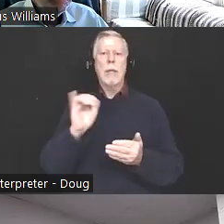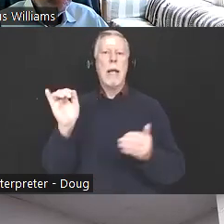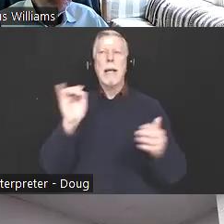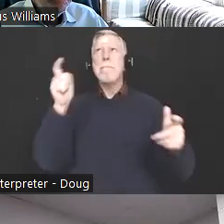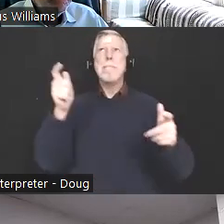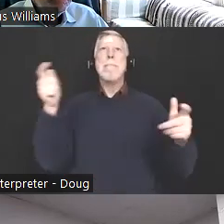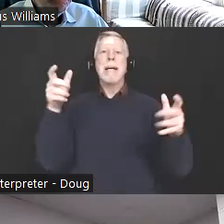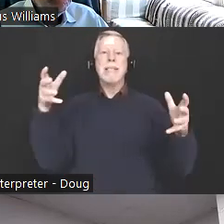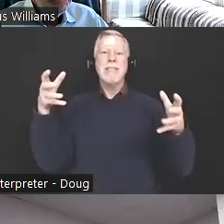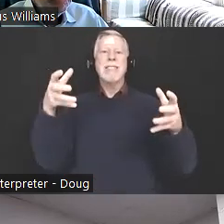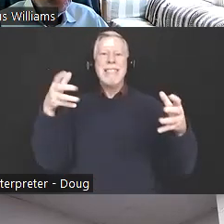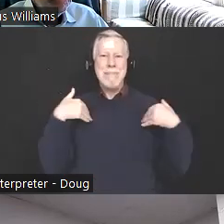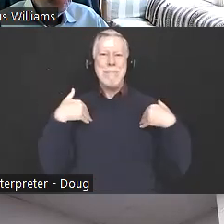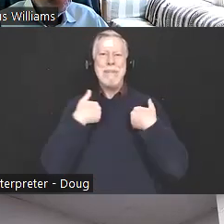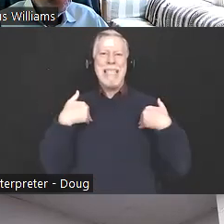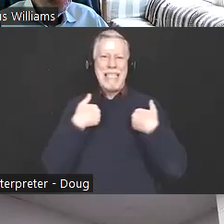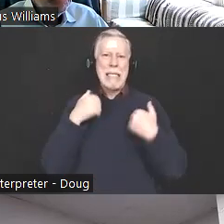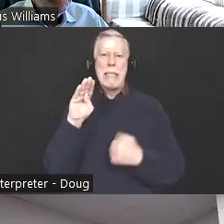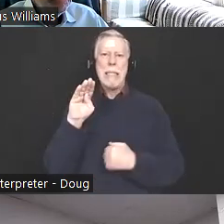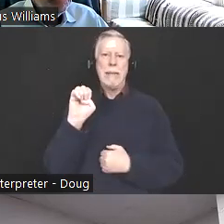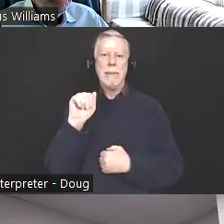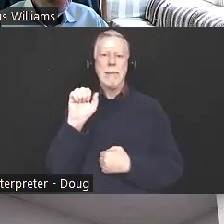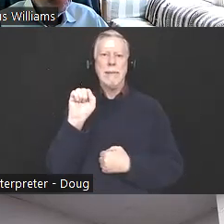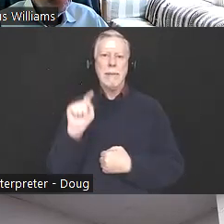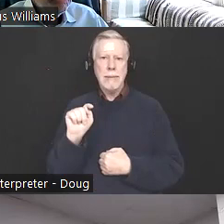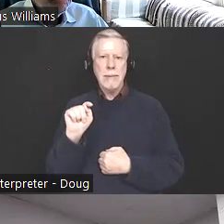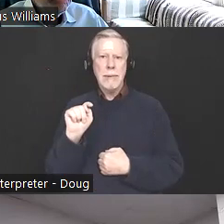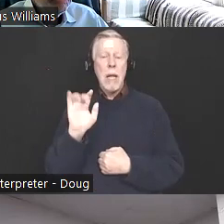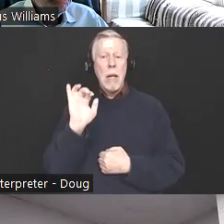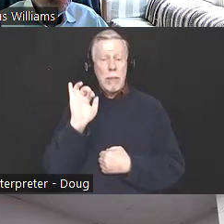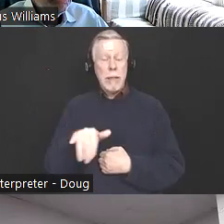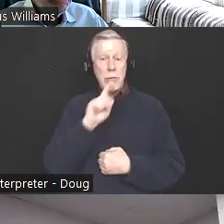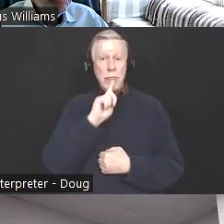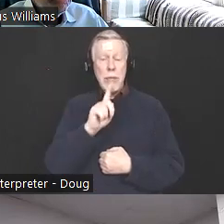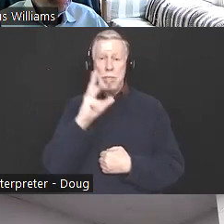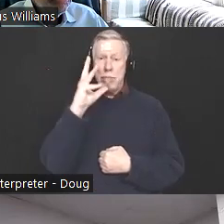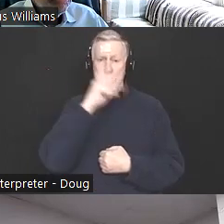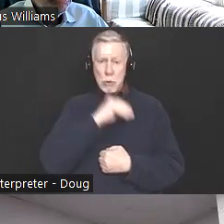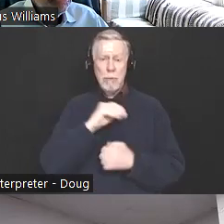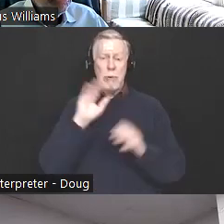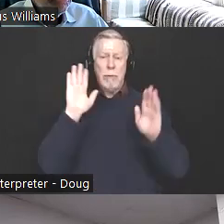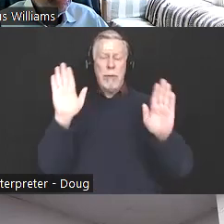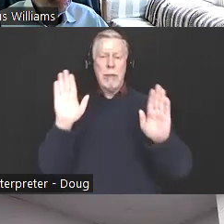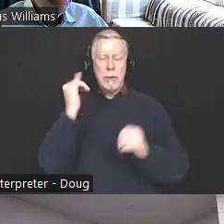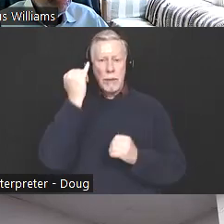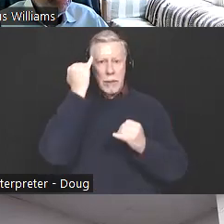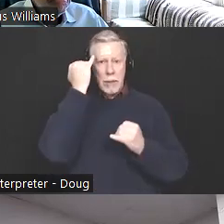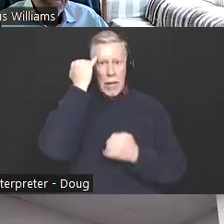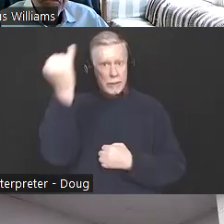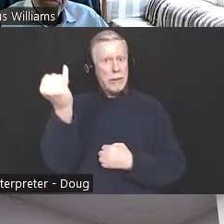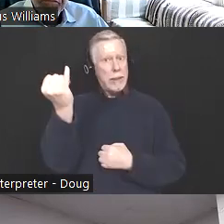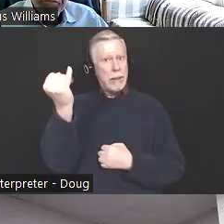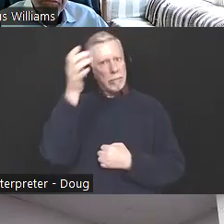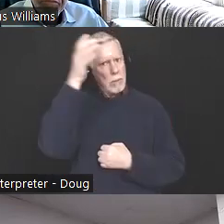as a massive beast, but this really, beautiful, fantastic idea,